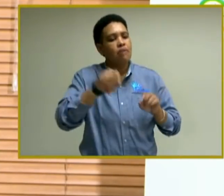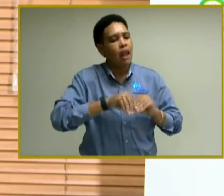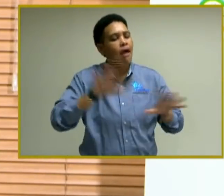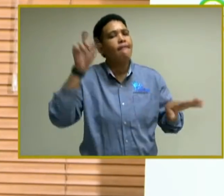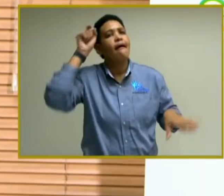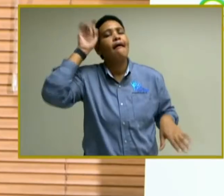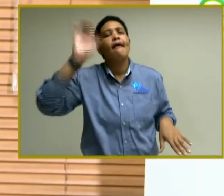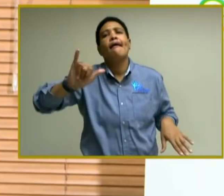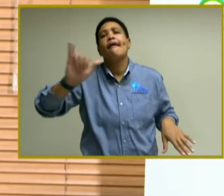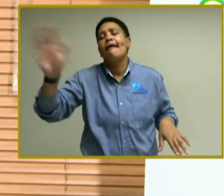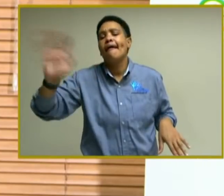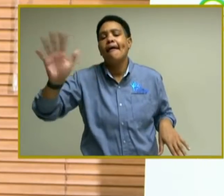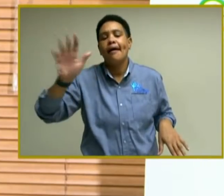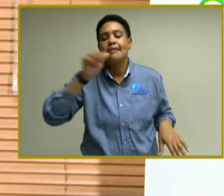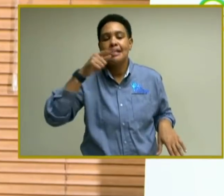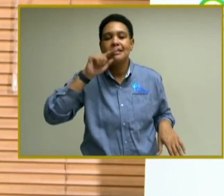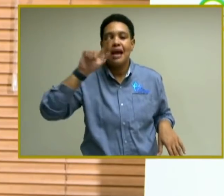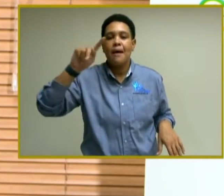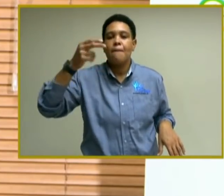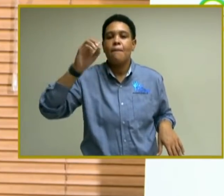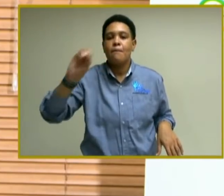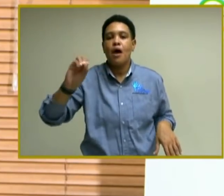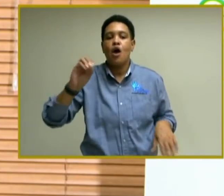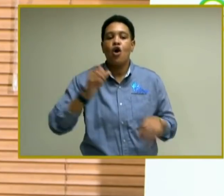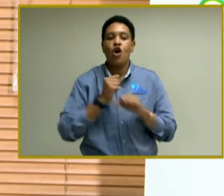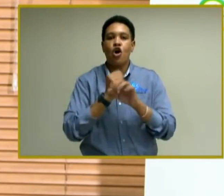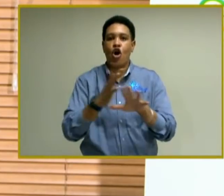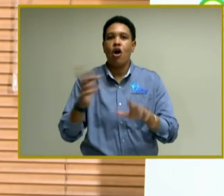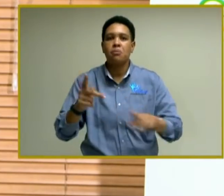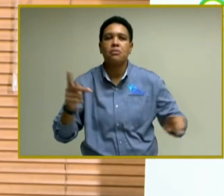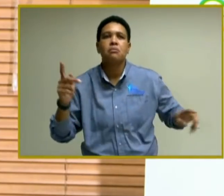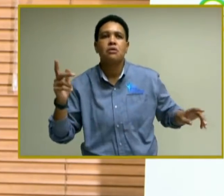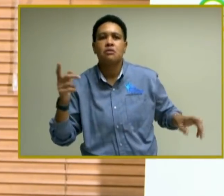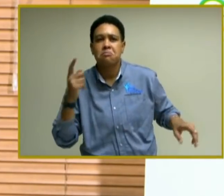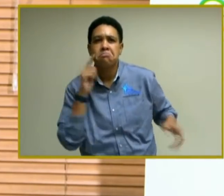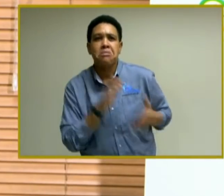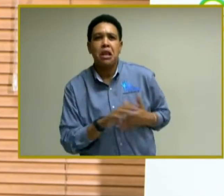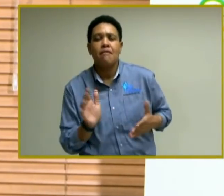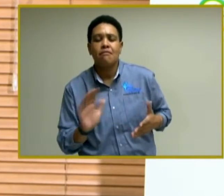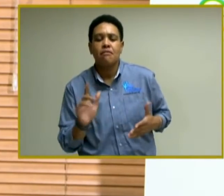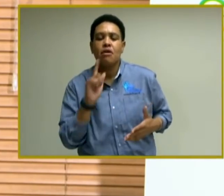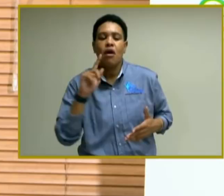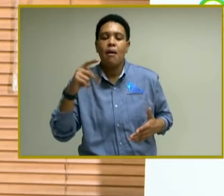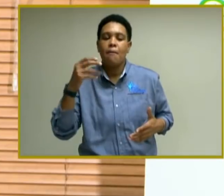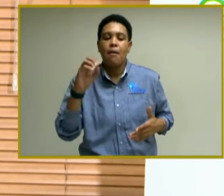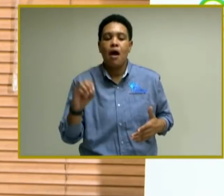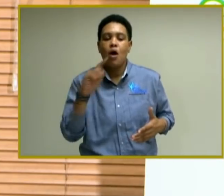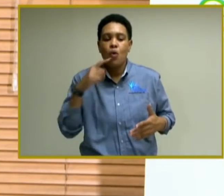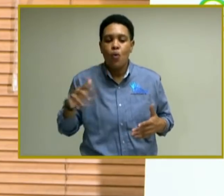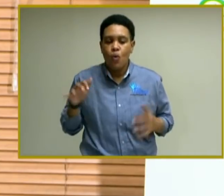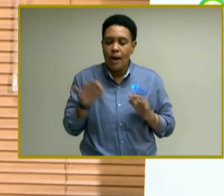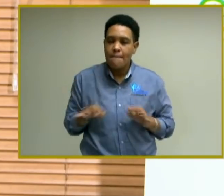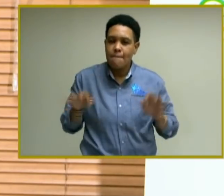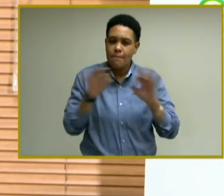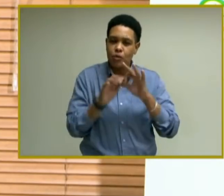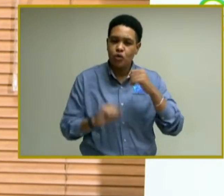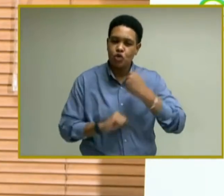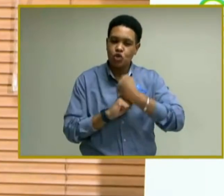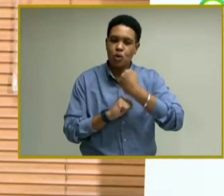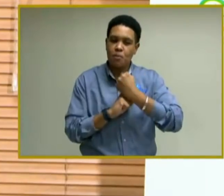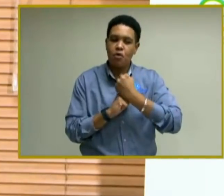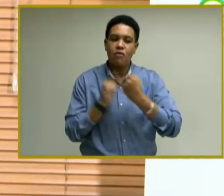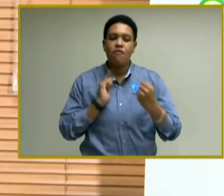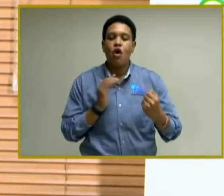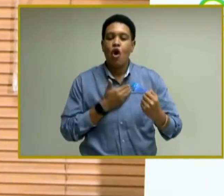clarify. And I'm not saying PAHO intended to create that impression, because PAHO has been an important support for